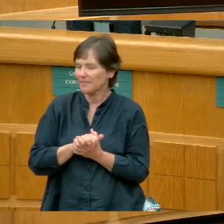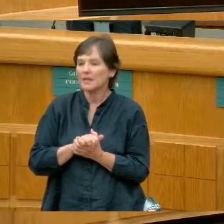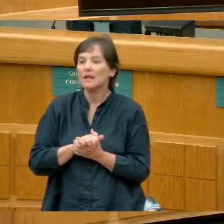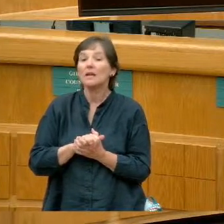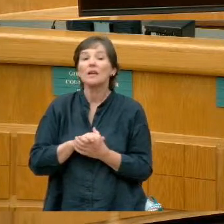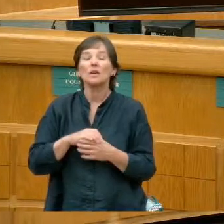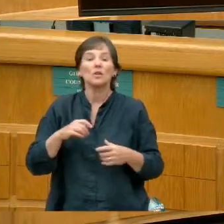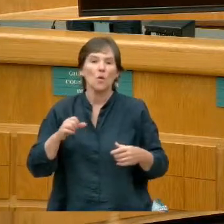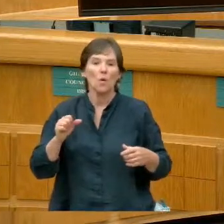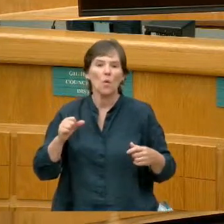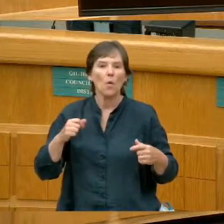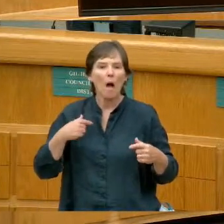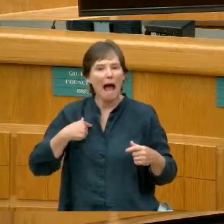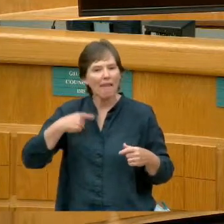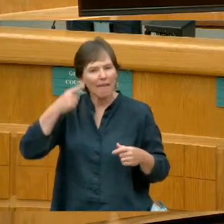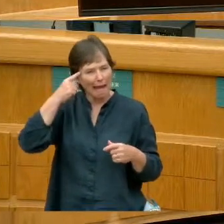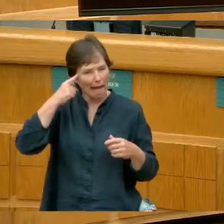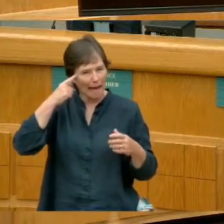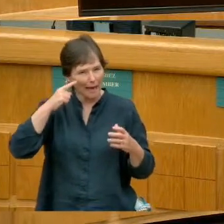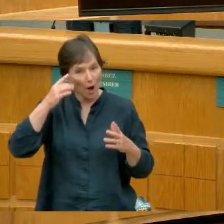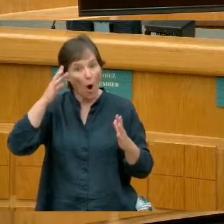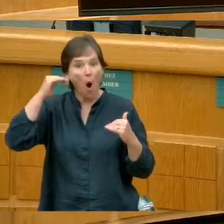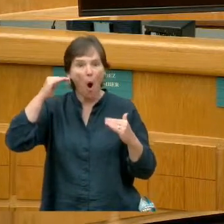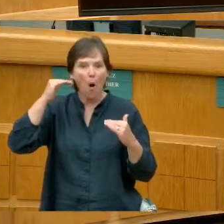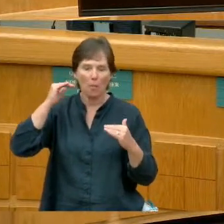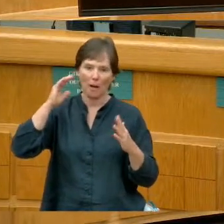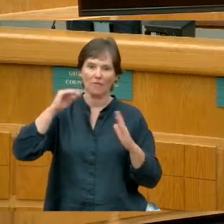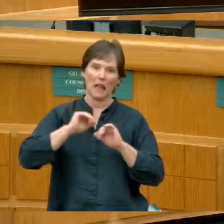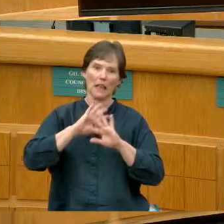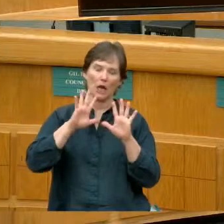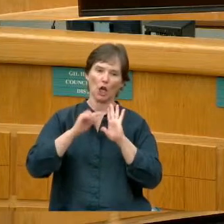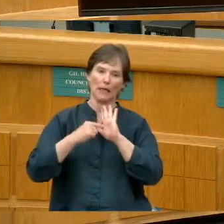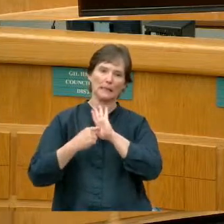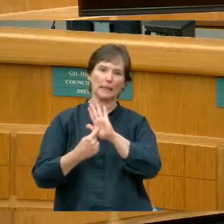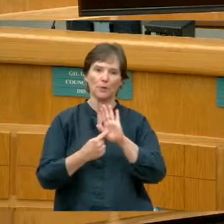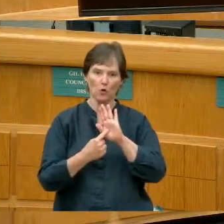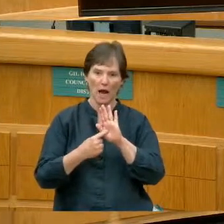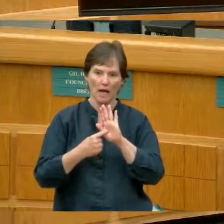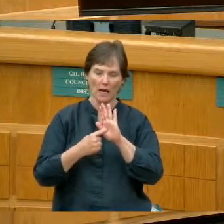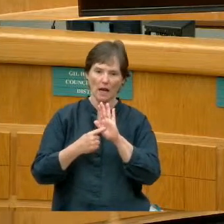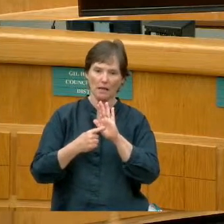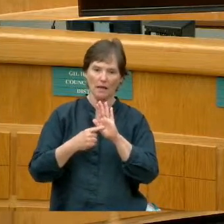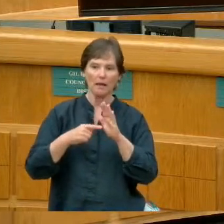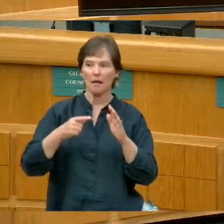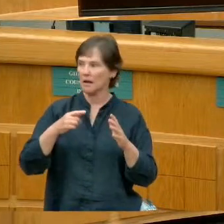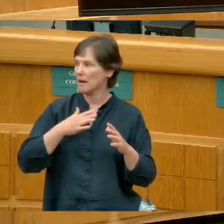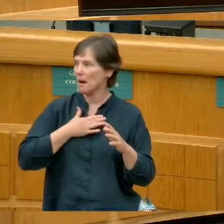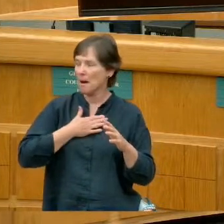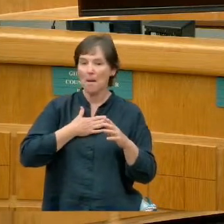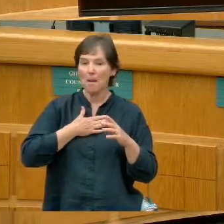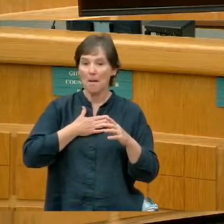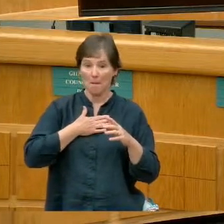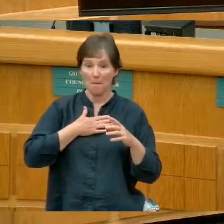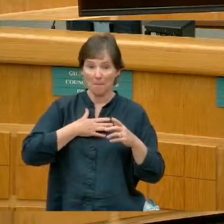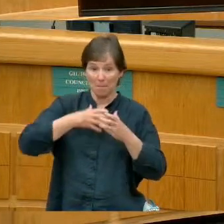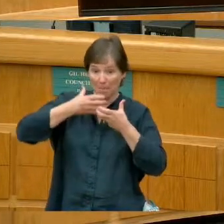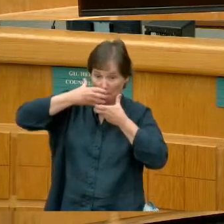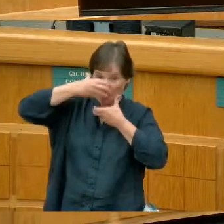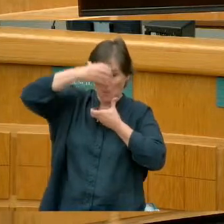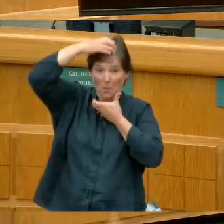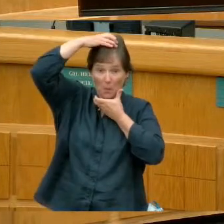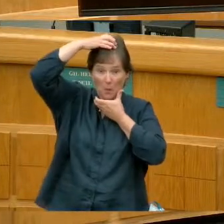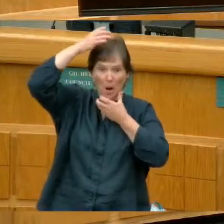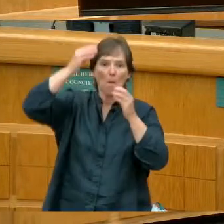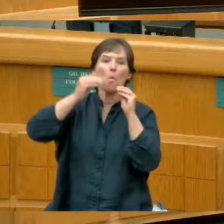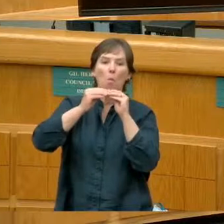So I think I have clearly demonstrated that this mask would give a lot more protection than this mask.